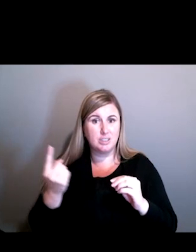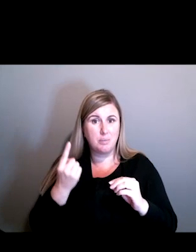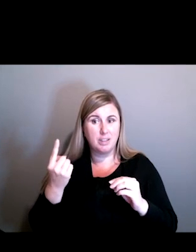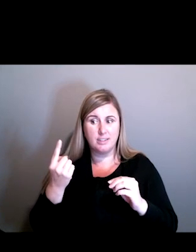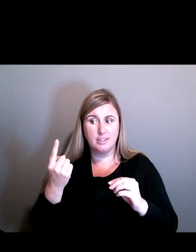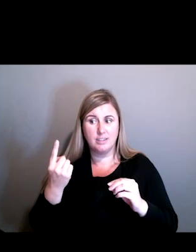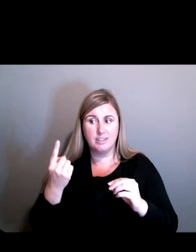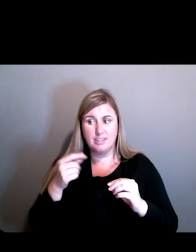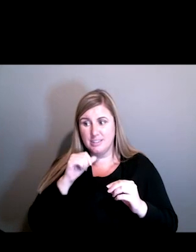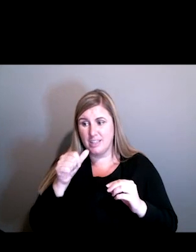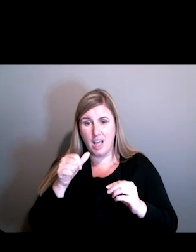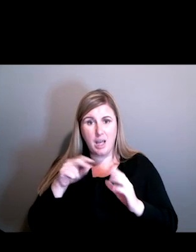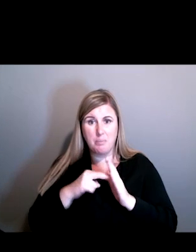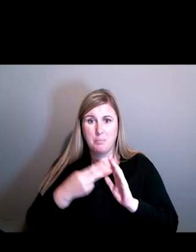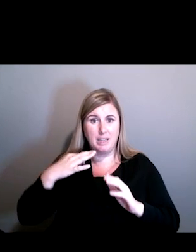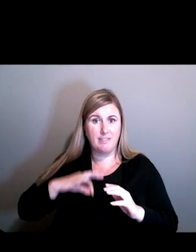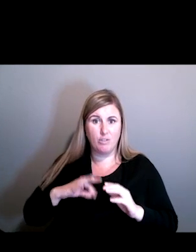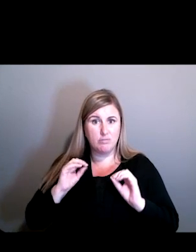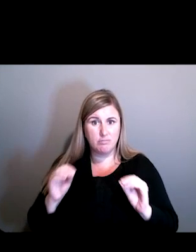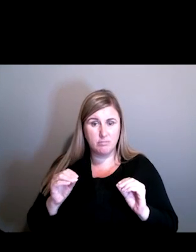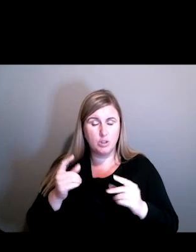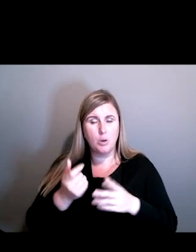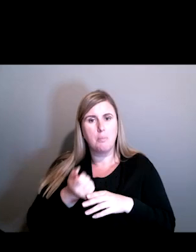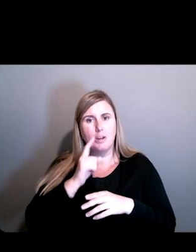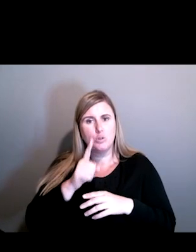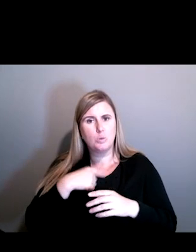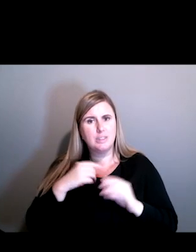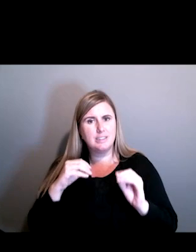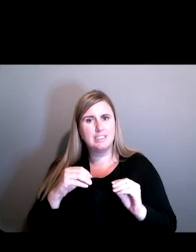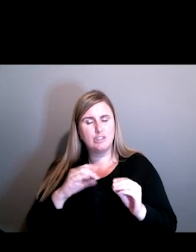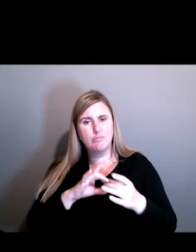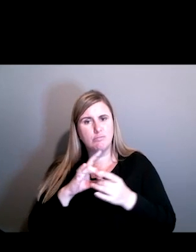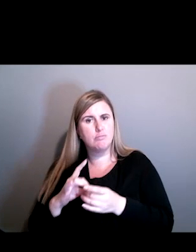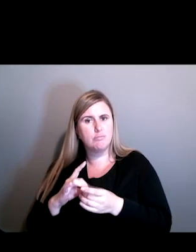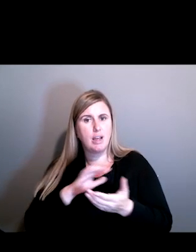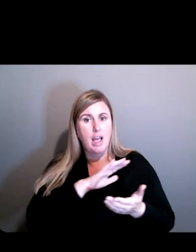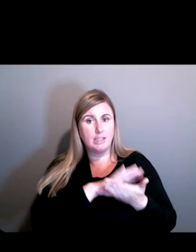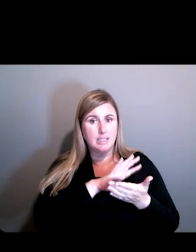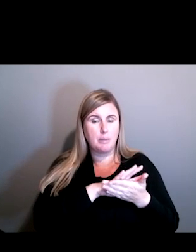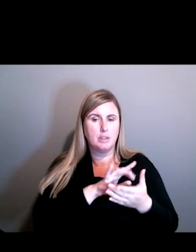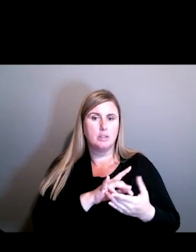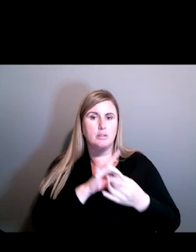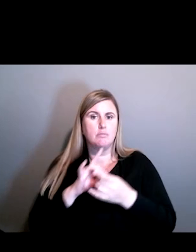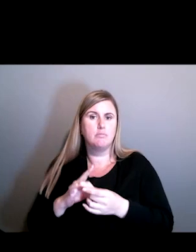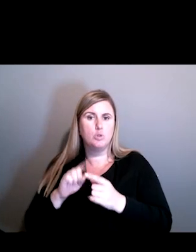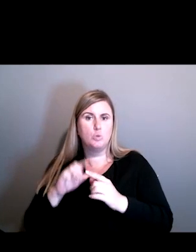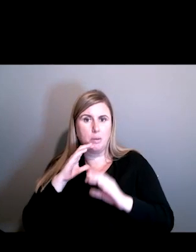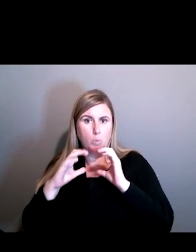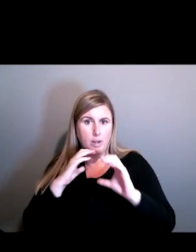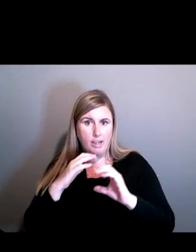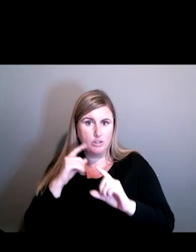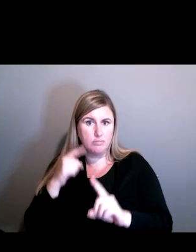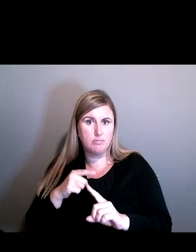you're teaching them something that is not meaningful to them. So we want to make sure that we always tie our academic instruction